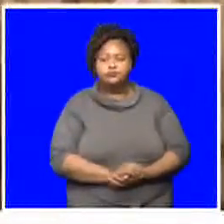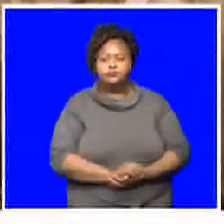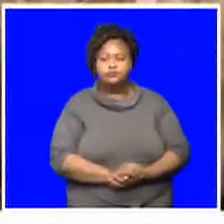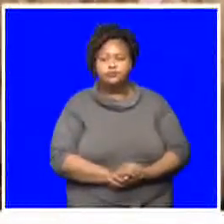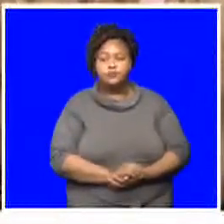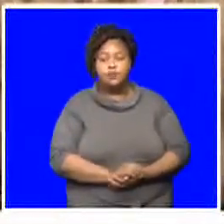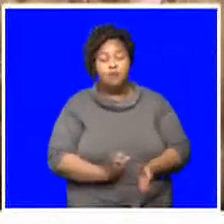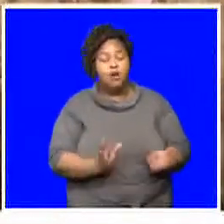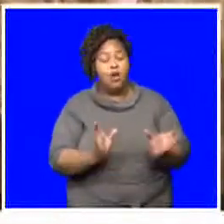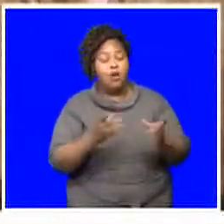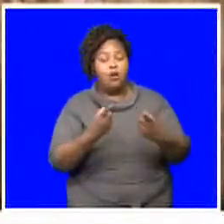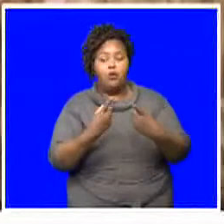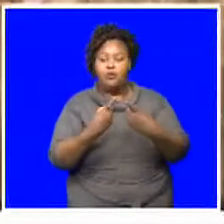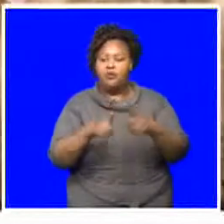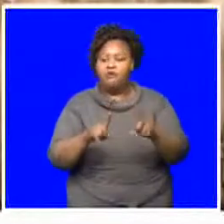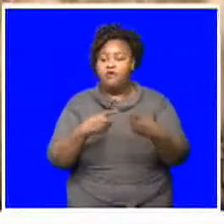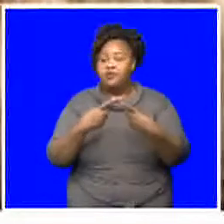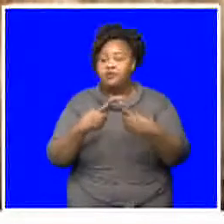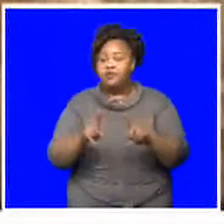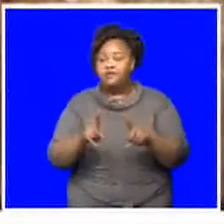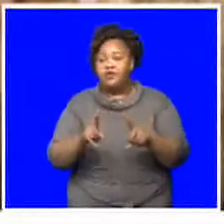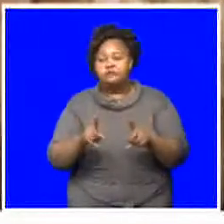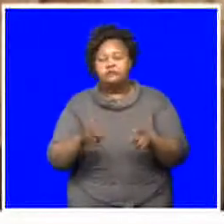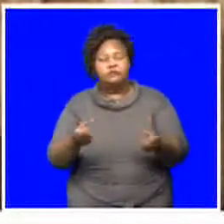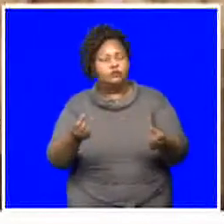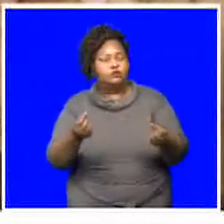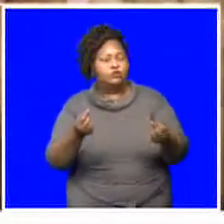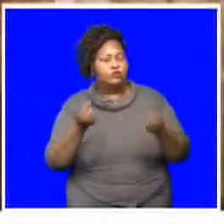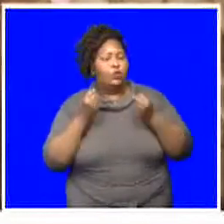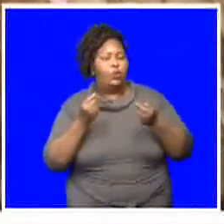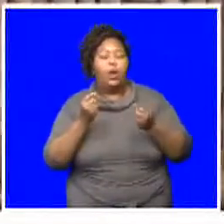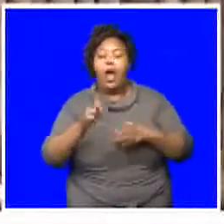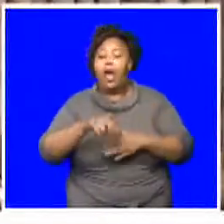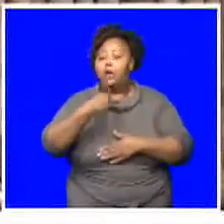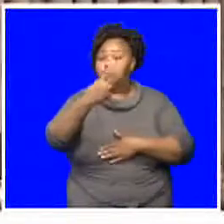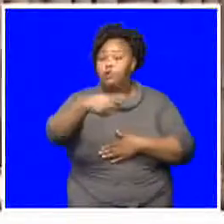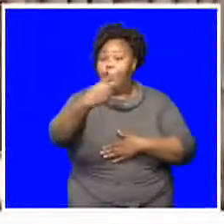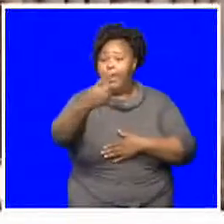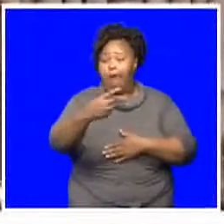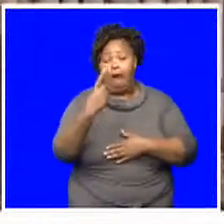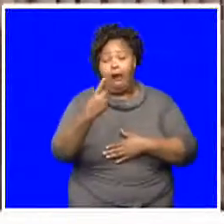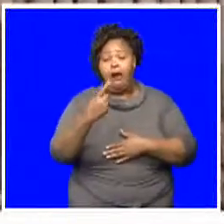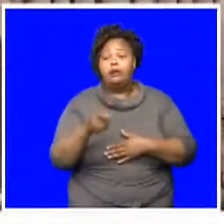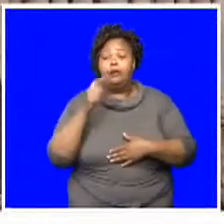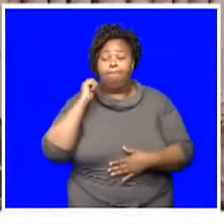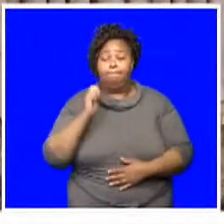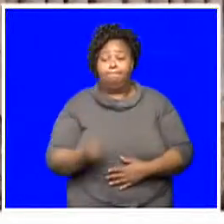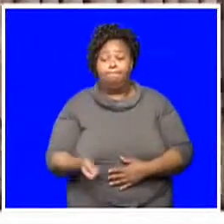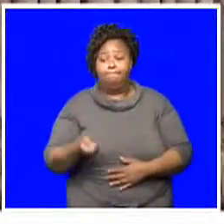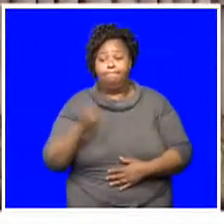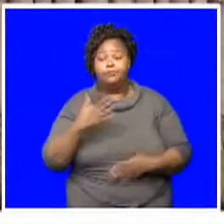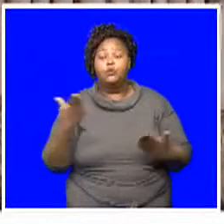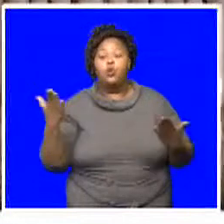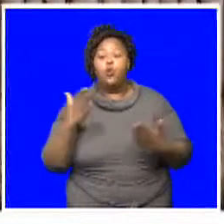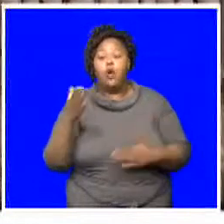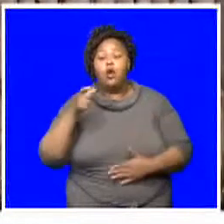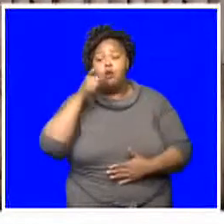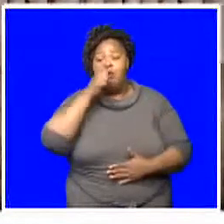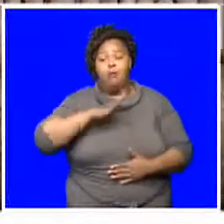Regiments are still energetic in dancing the Liti Ingwala at Eswatini royal residence, where they are led by